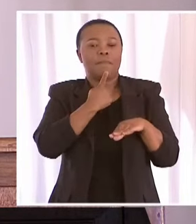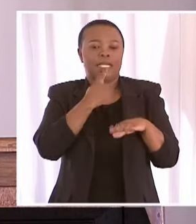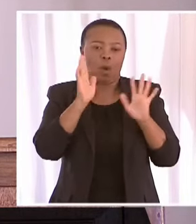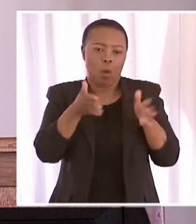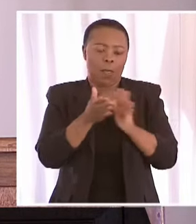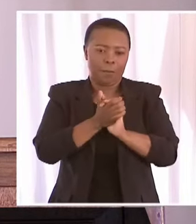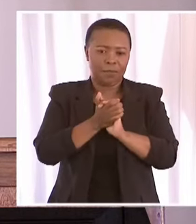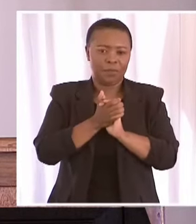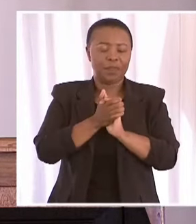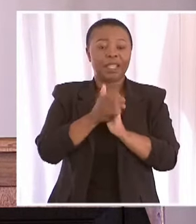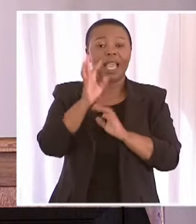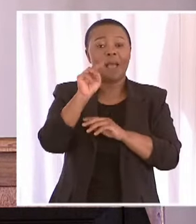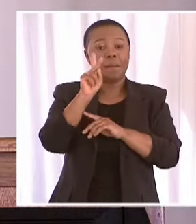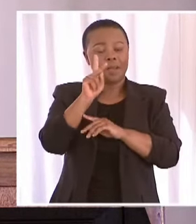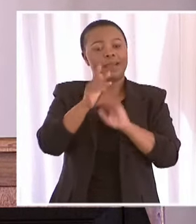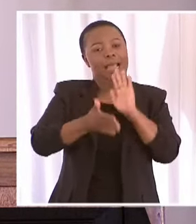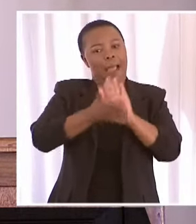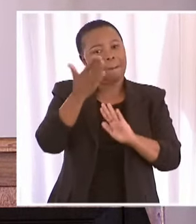Hamba kahle mkhonto,